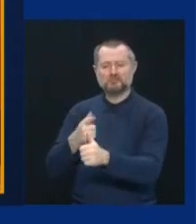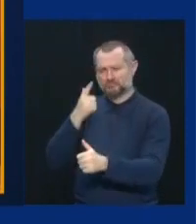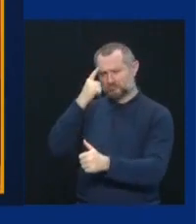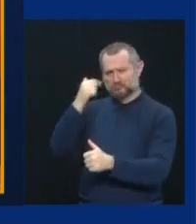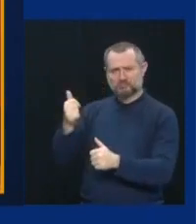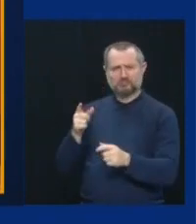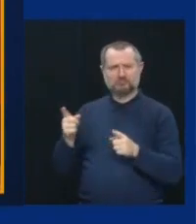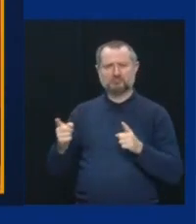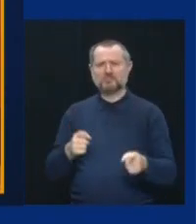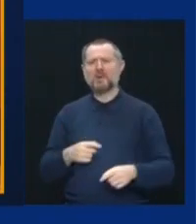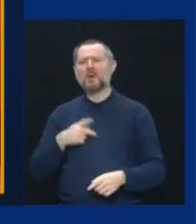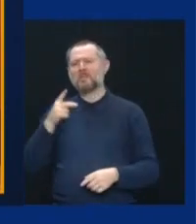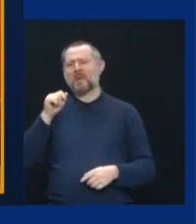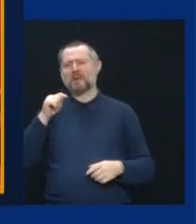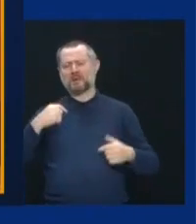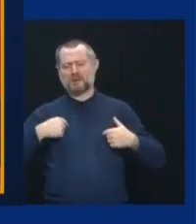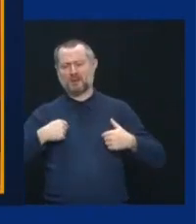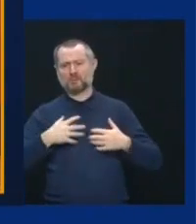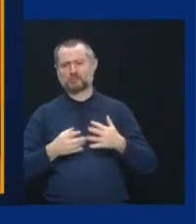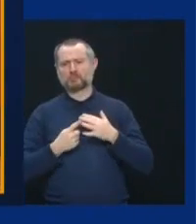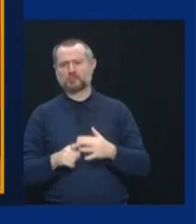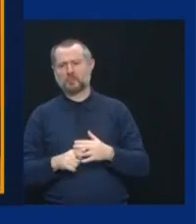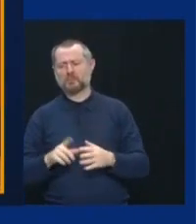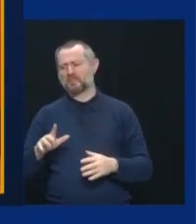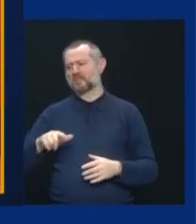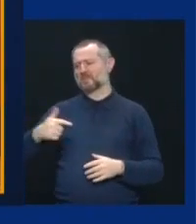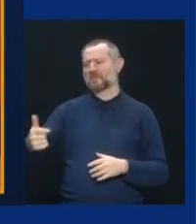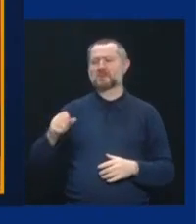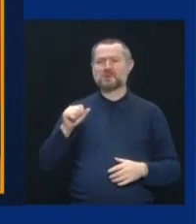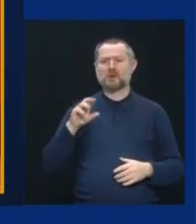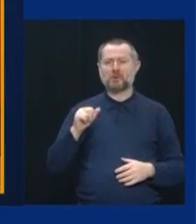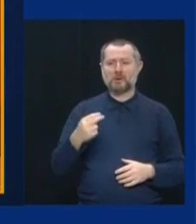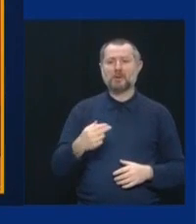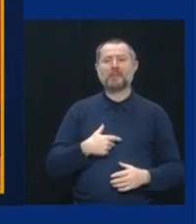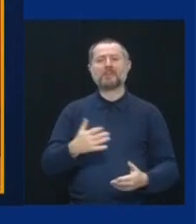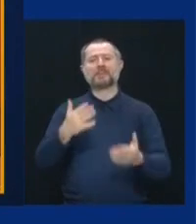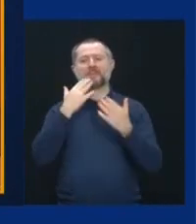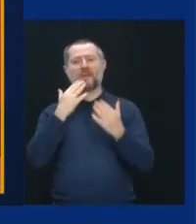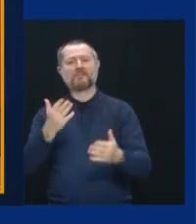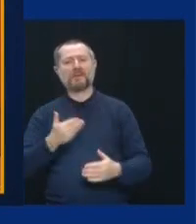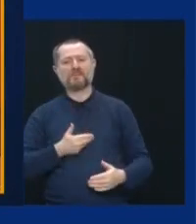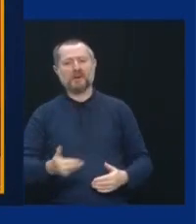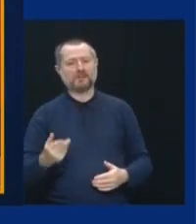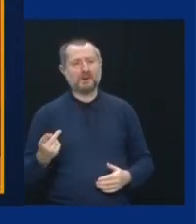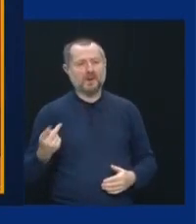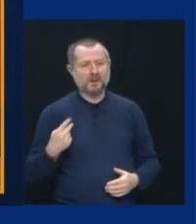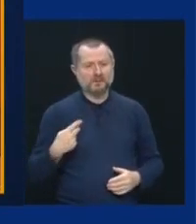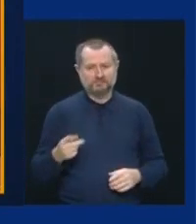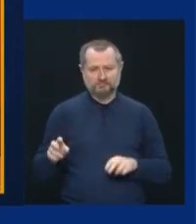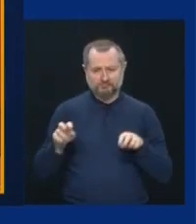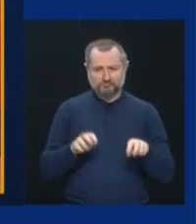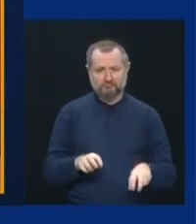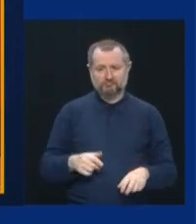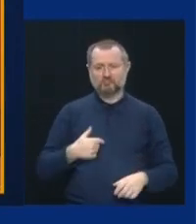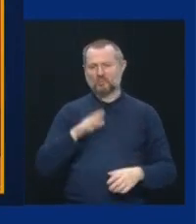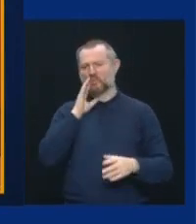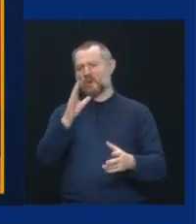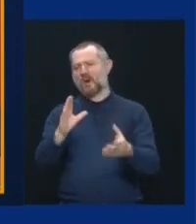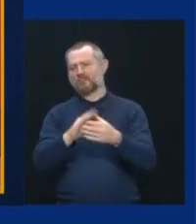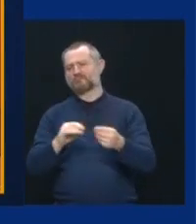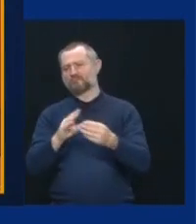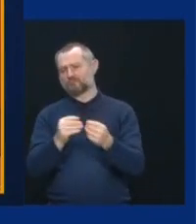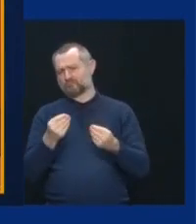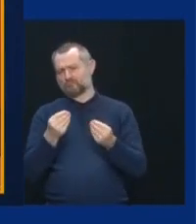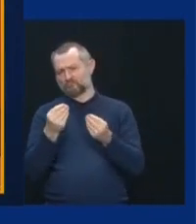Governor, let me start, and then I'll turn it to Sarah. Governor, thanks for inviting us today. We're here today to update on two key issues,